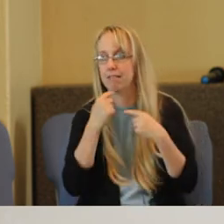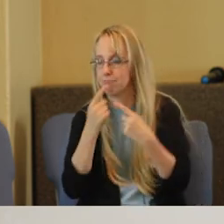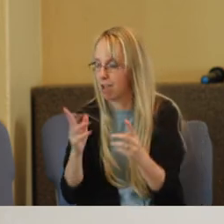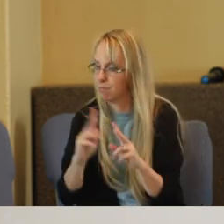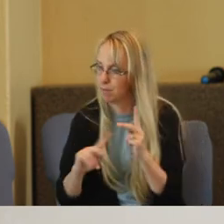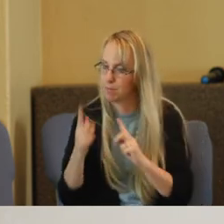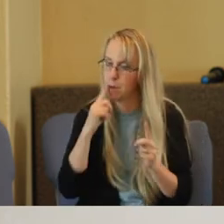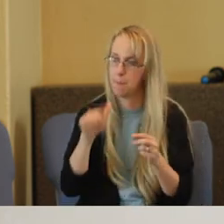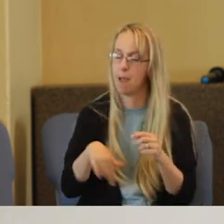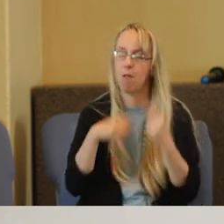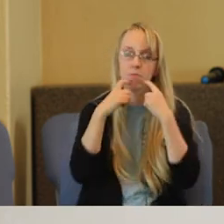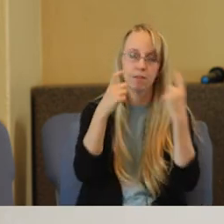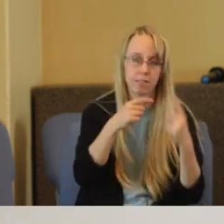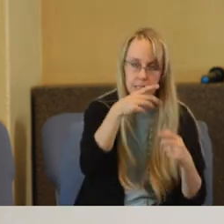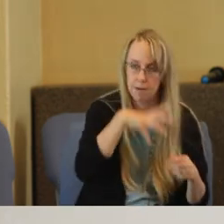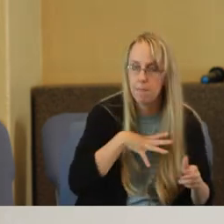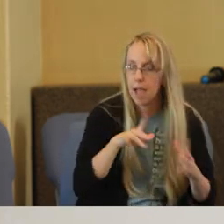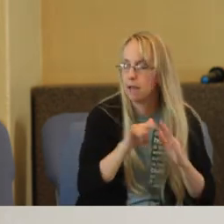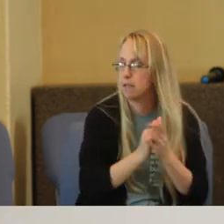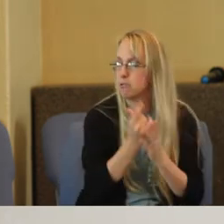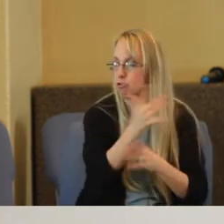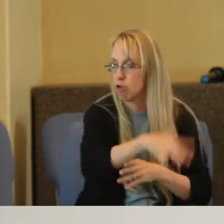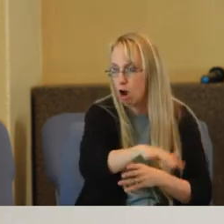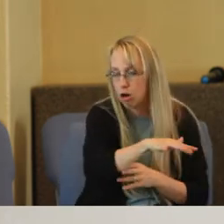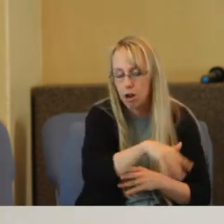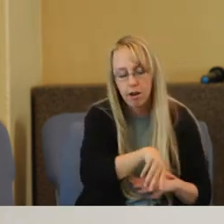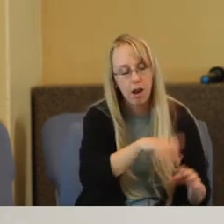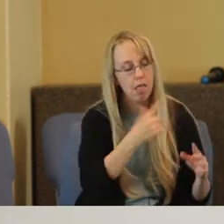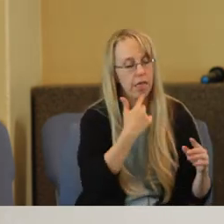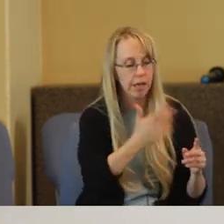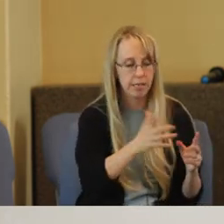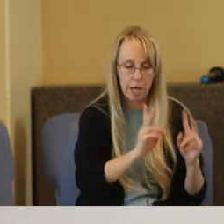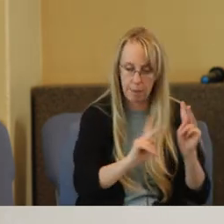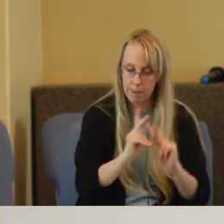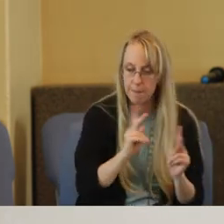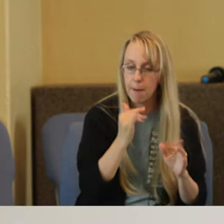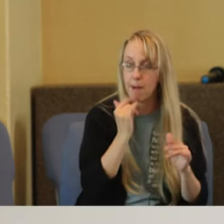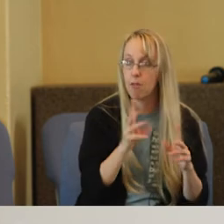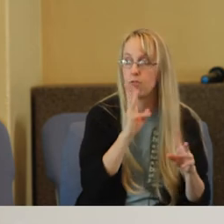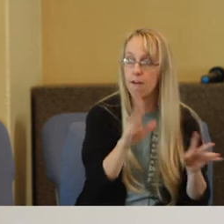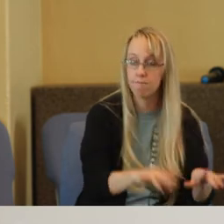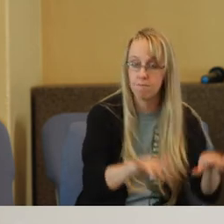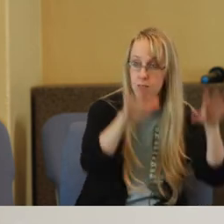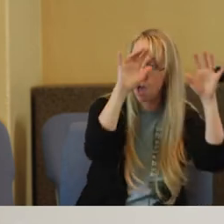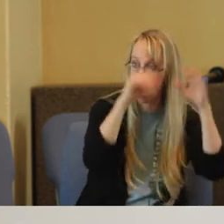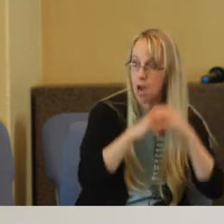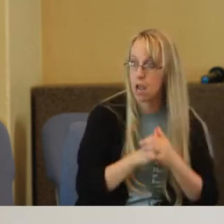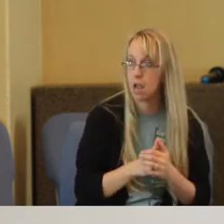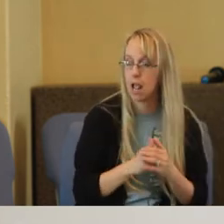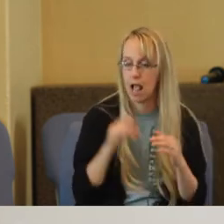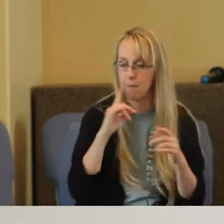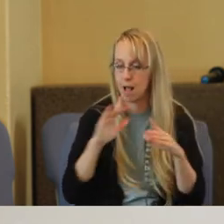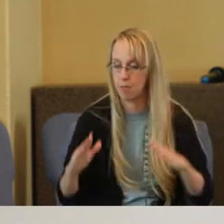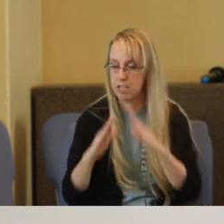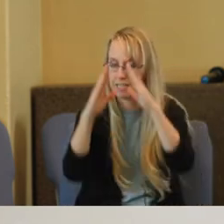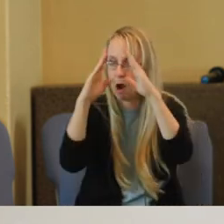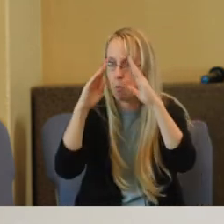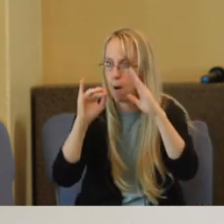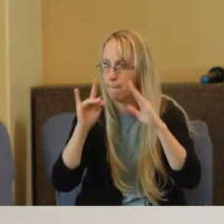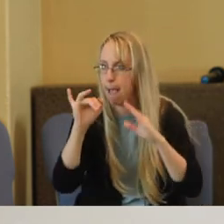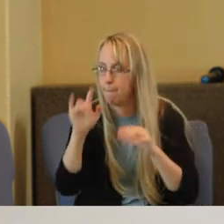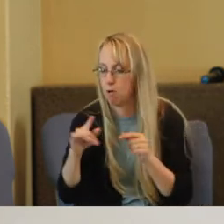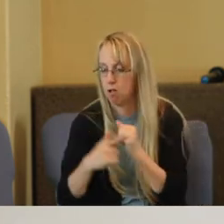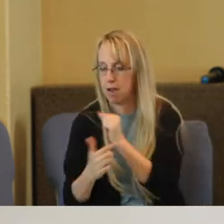fall of man in the garden. They tell people about the flood, about the Tower of Babel. They tell them about